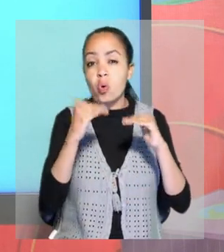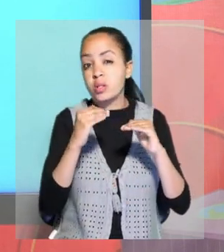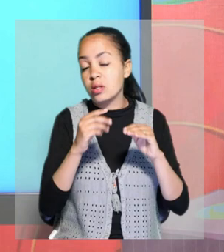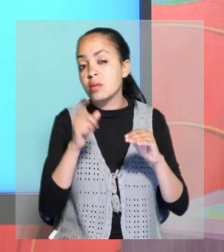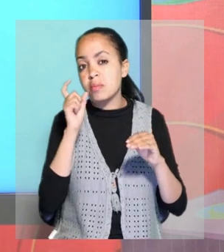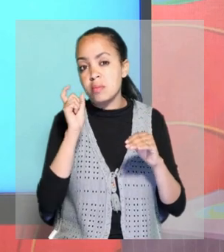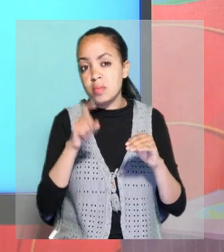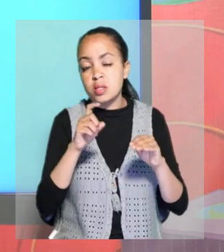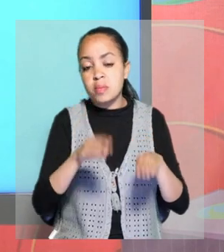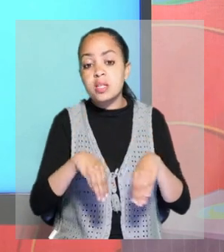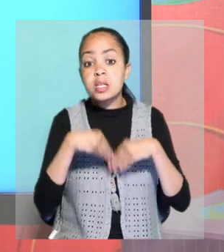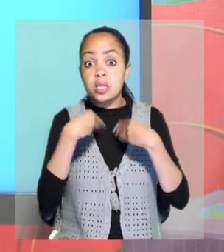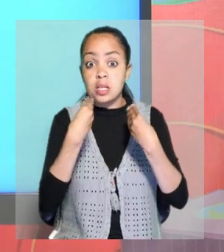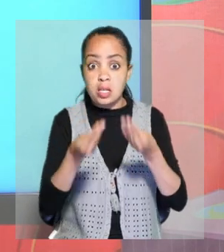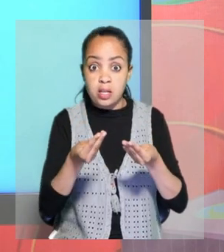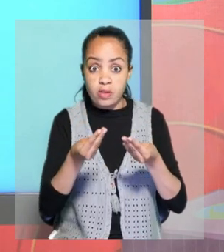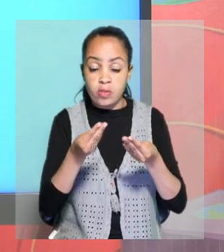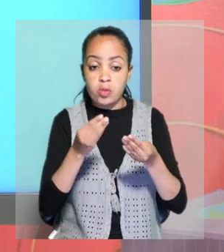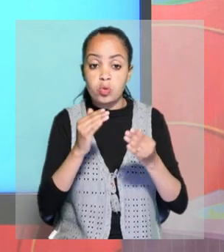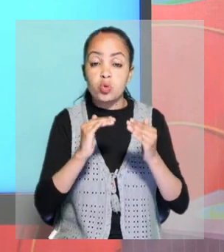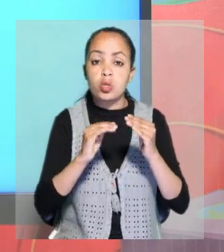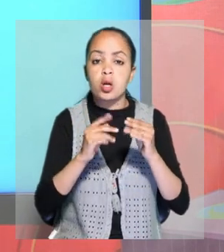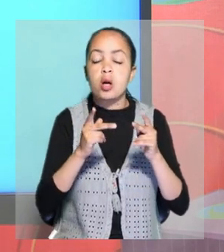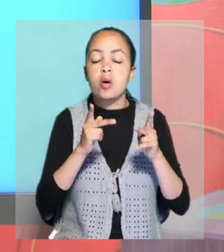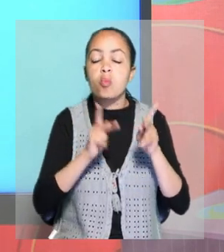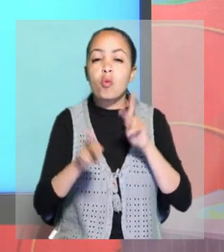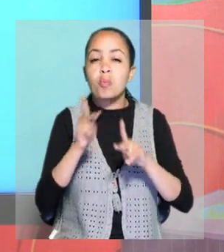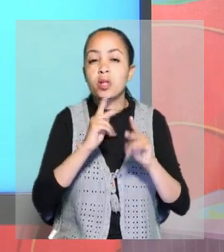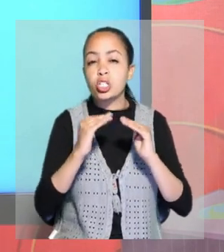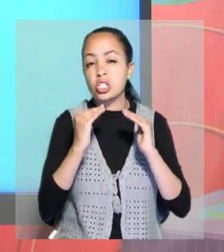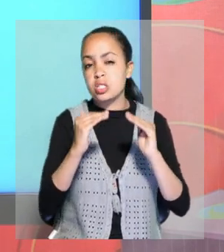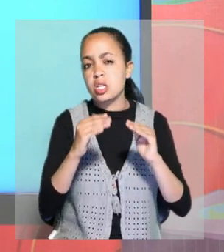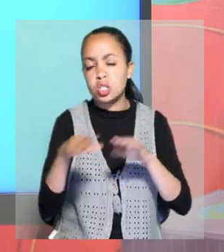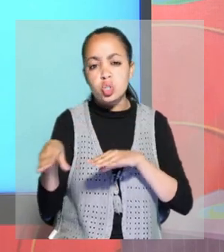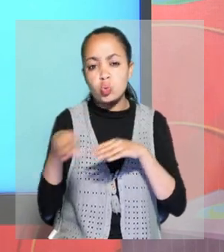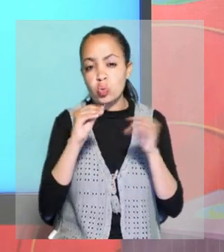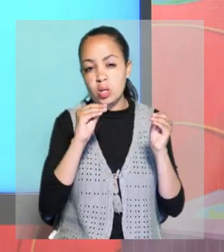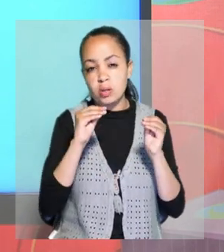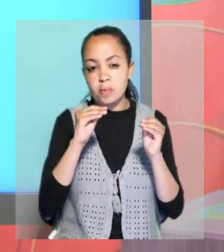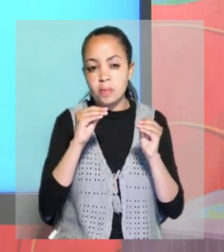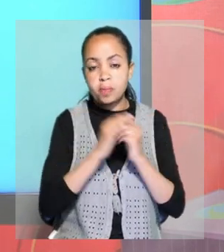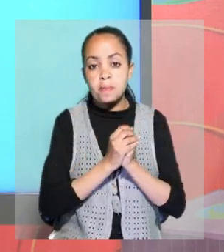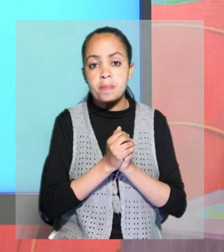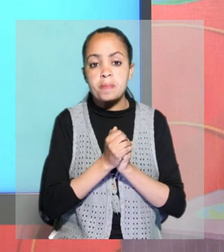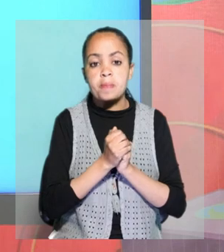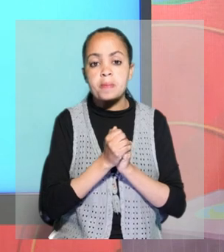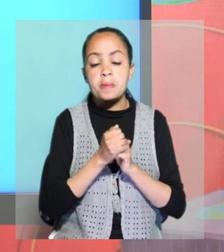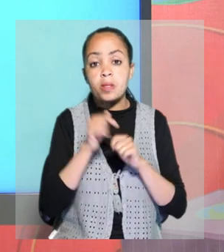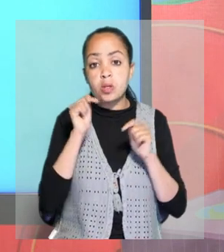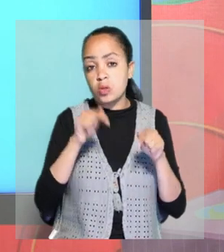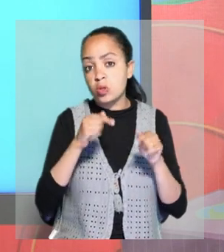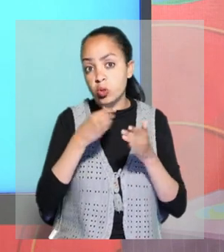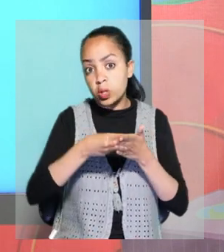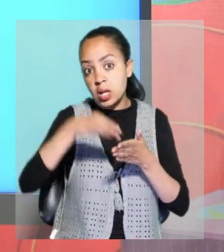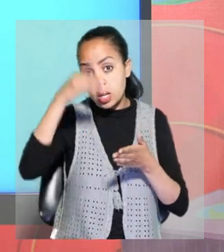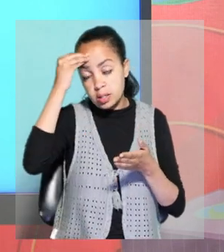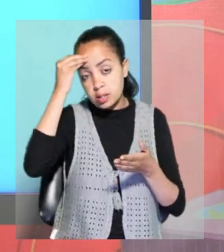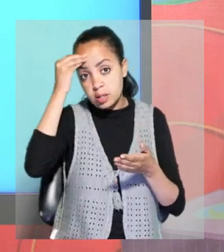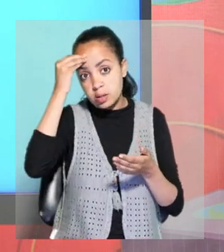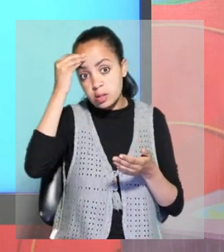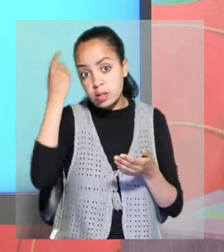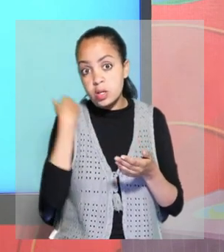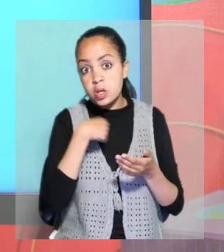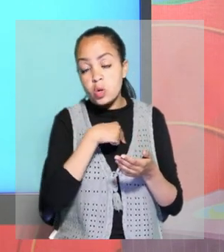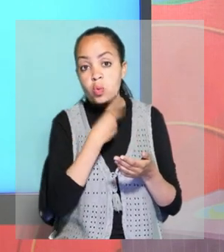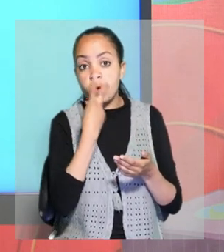available to be limit population size growth. Student, in our today's lesson,